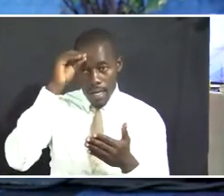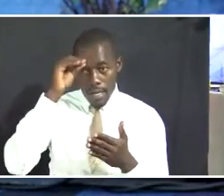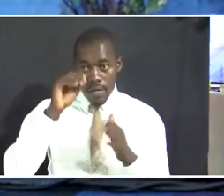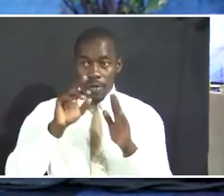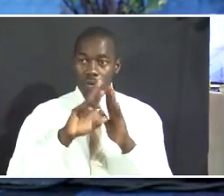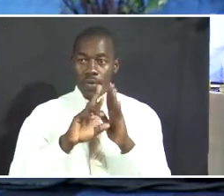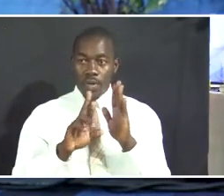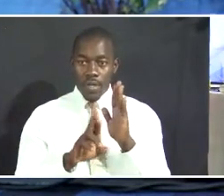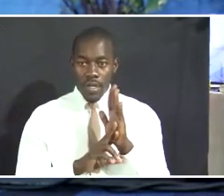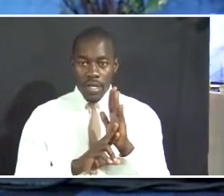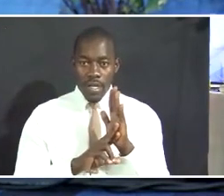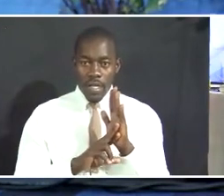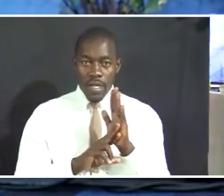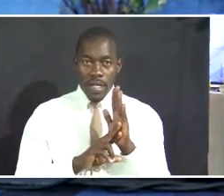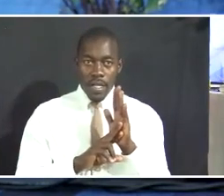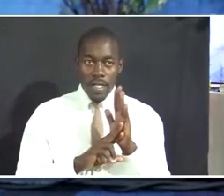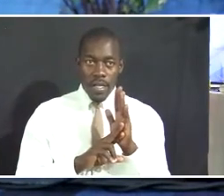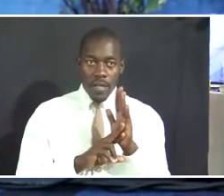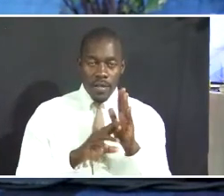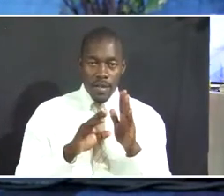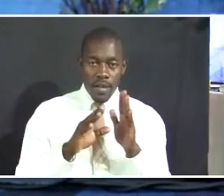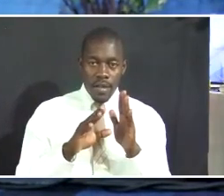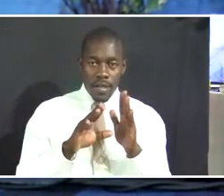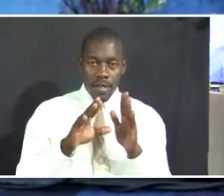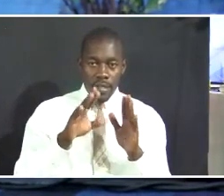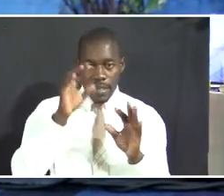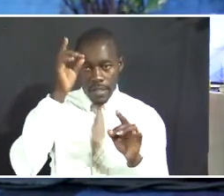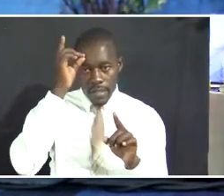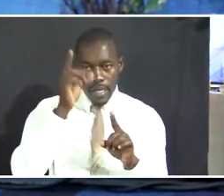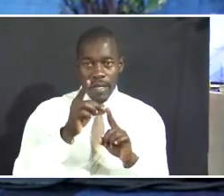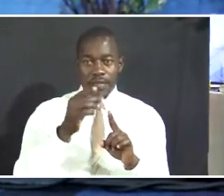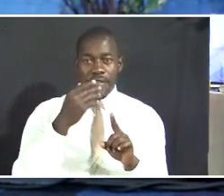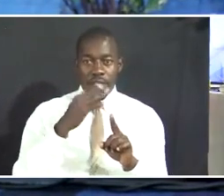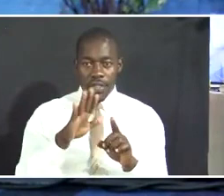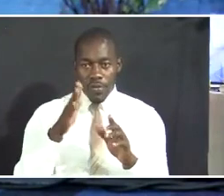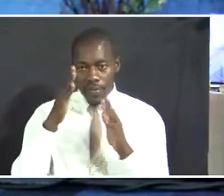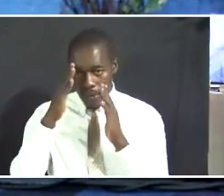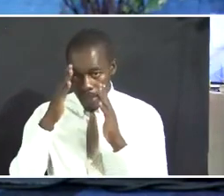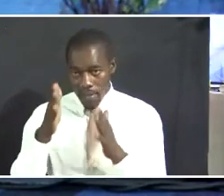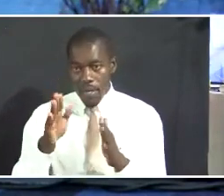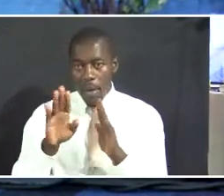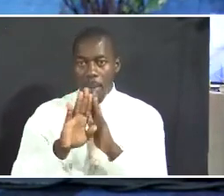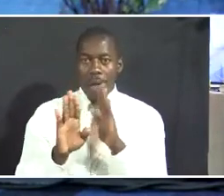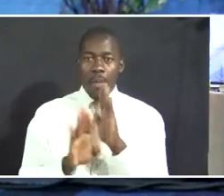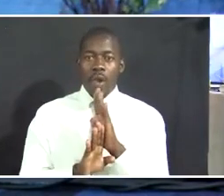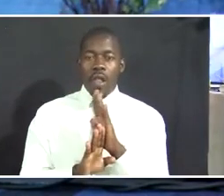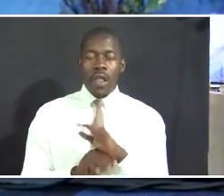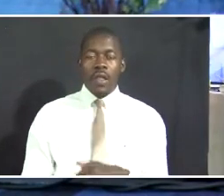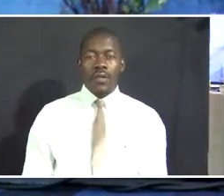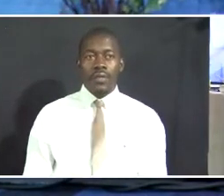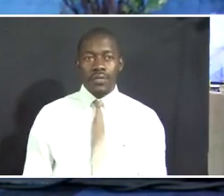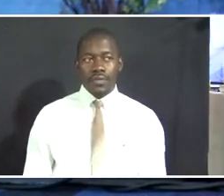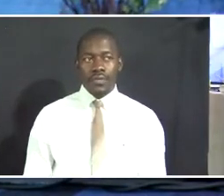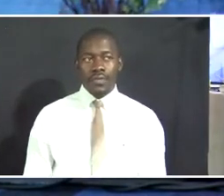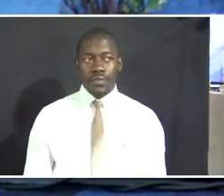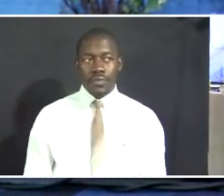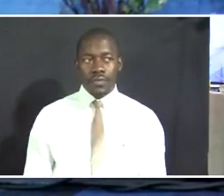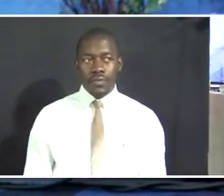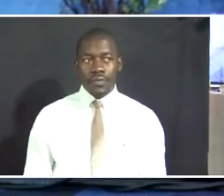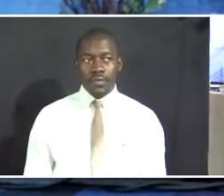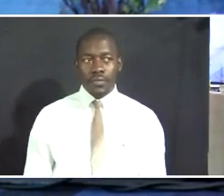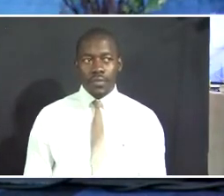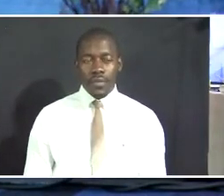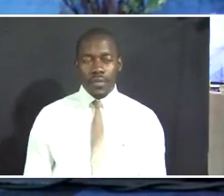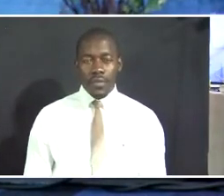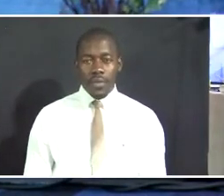going to take the Bible as supreme. In our Christian education or in our Adventist education, we